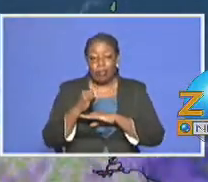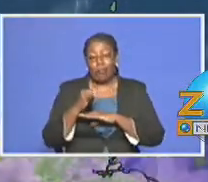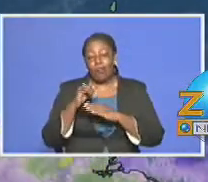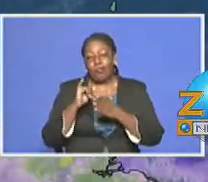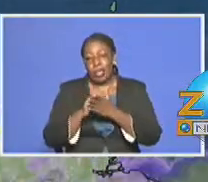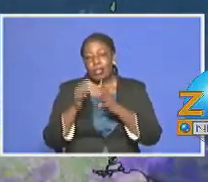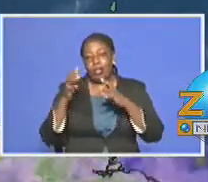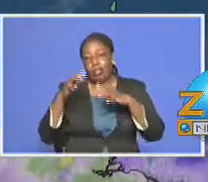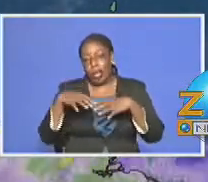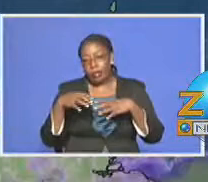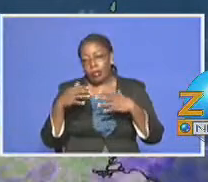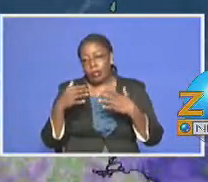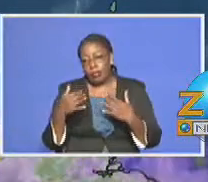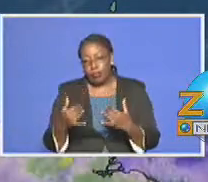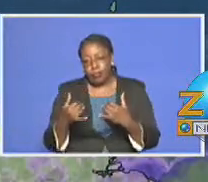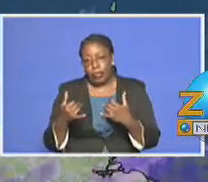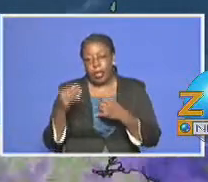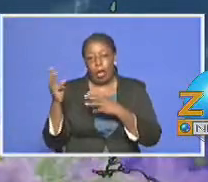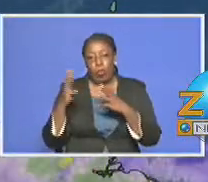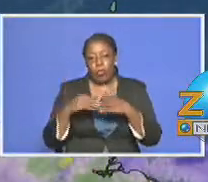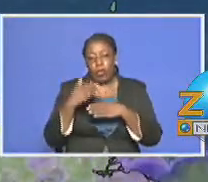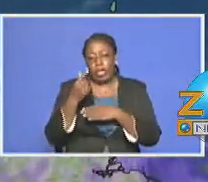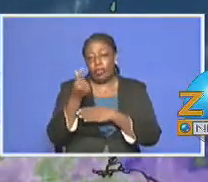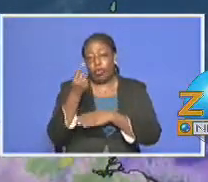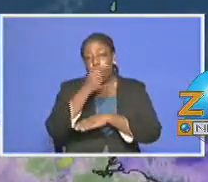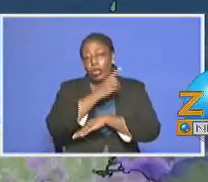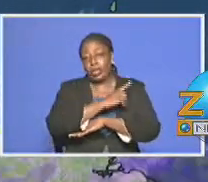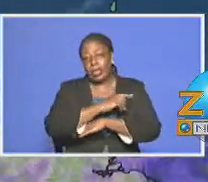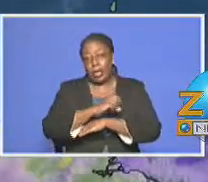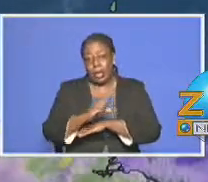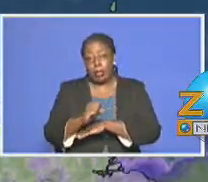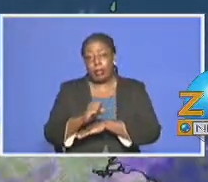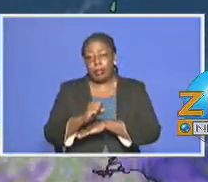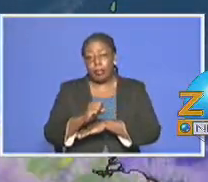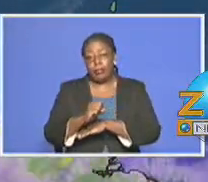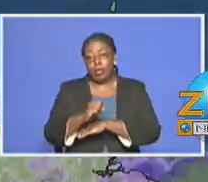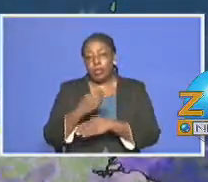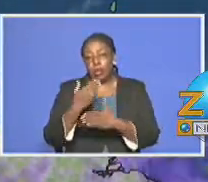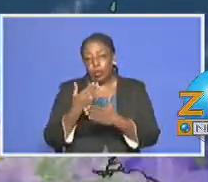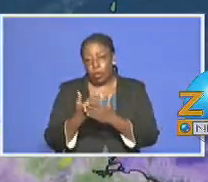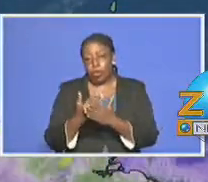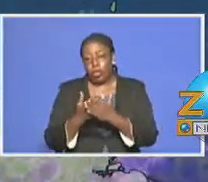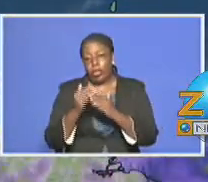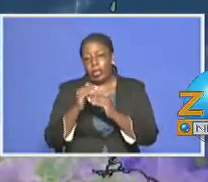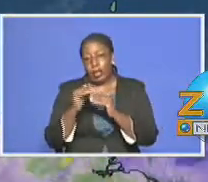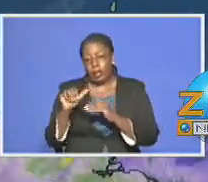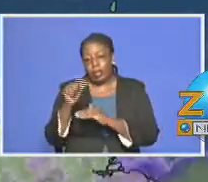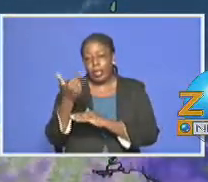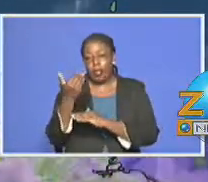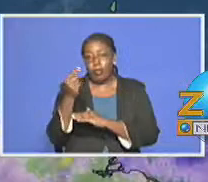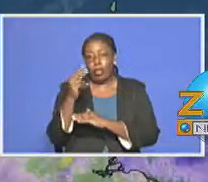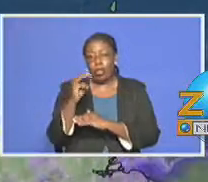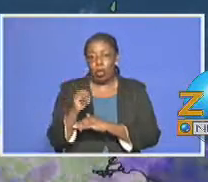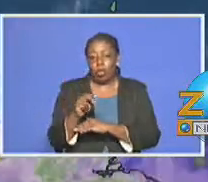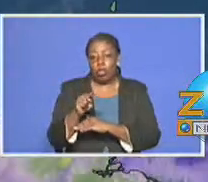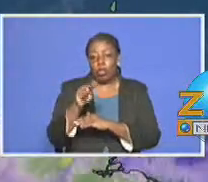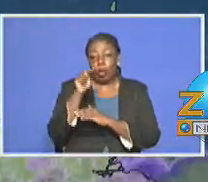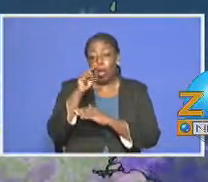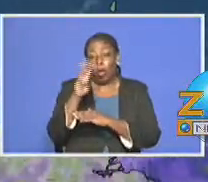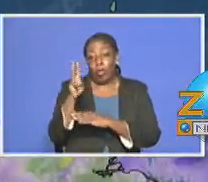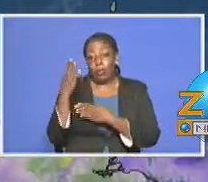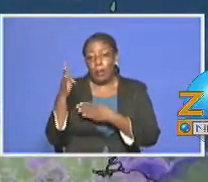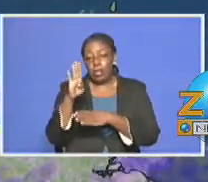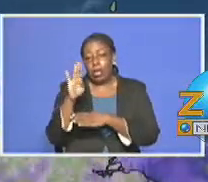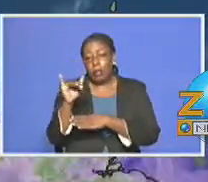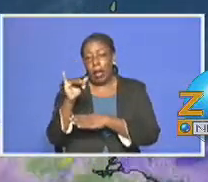so we'll see a reduction in our winds over the next couple of days, coming down to a very reasonable level, 10 to 15 knots up in the northwest Bahamas. And by Friday,